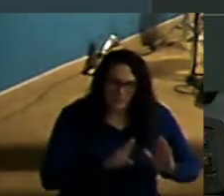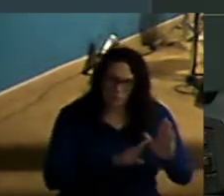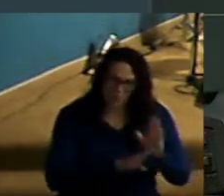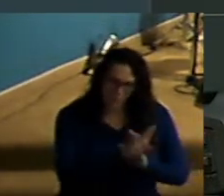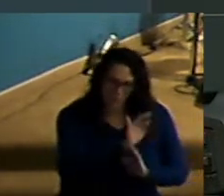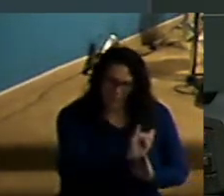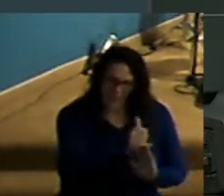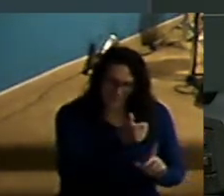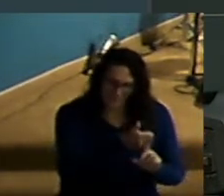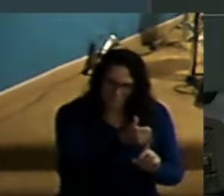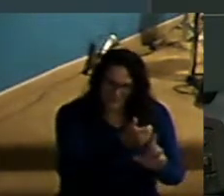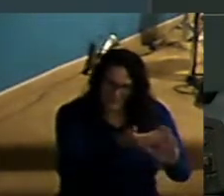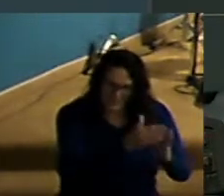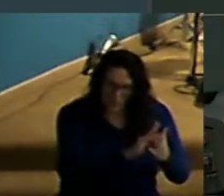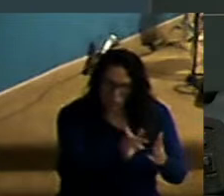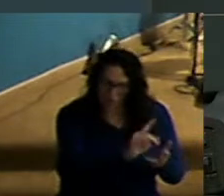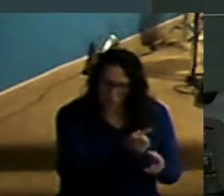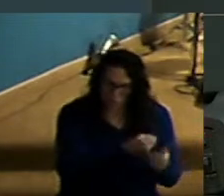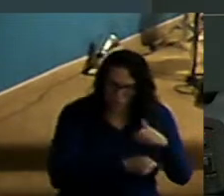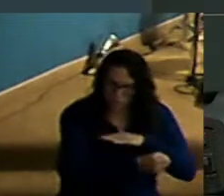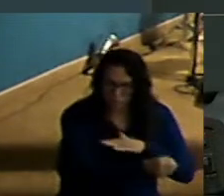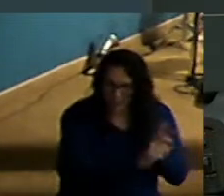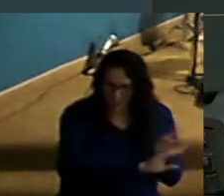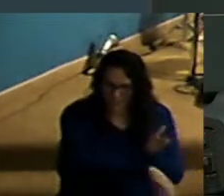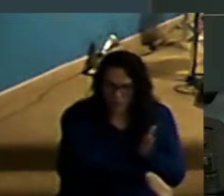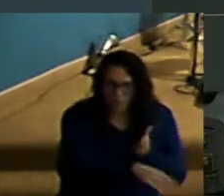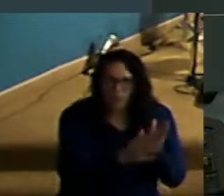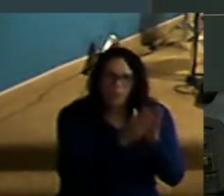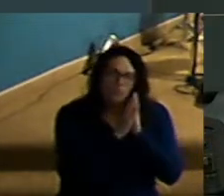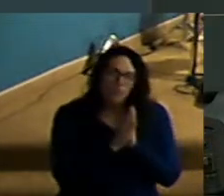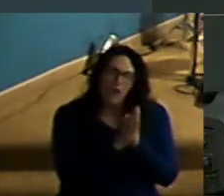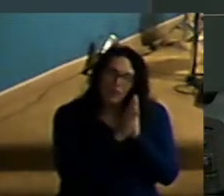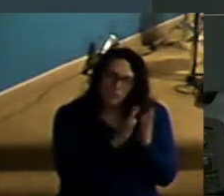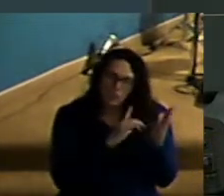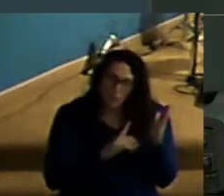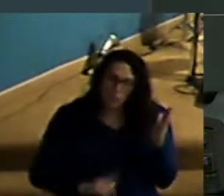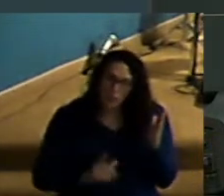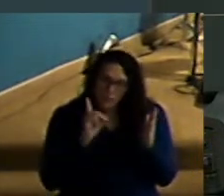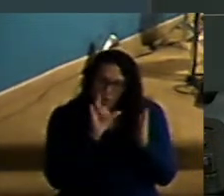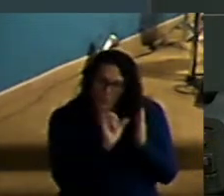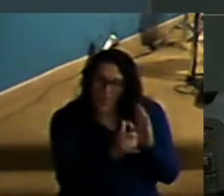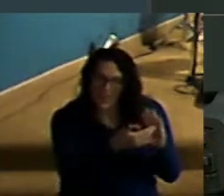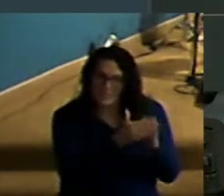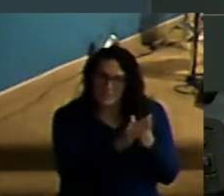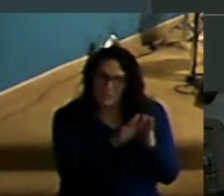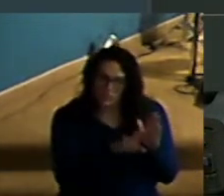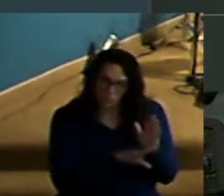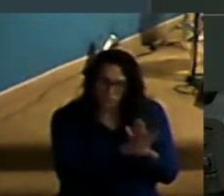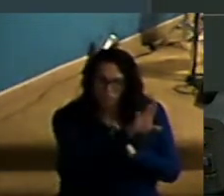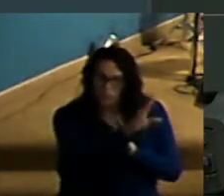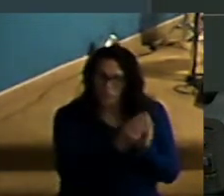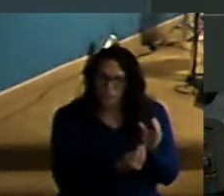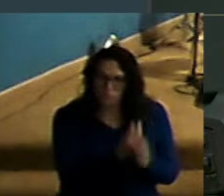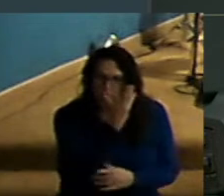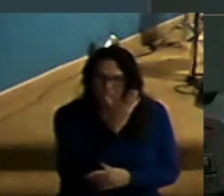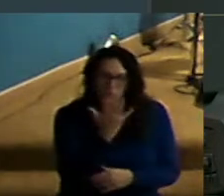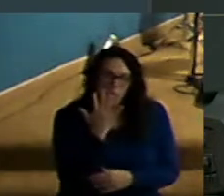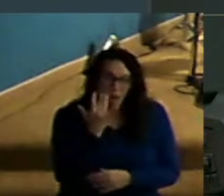I have carried you into exile. Pray to the Lord for it, because if it prospers, you too